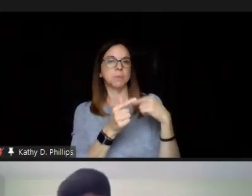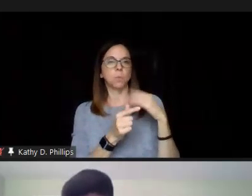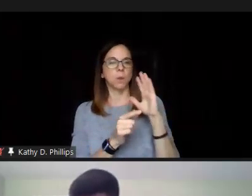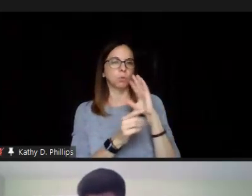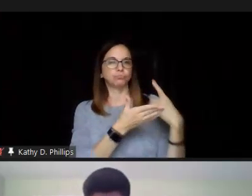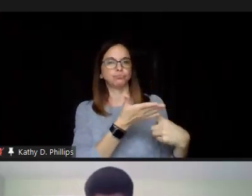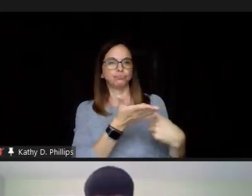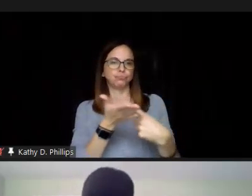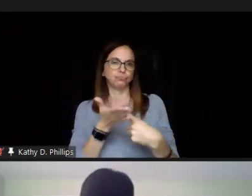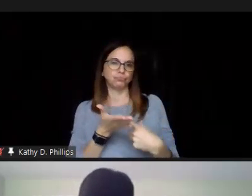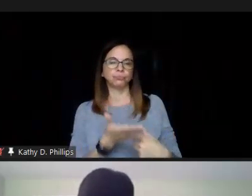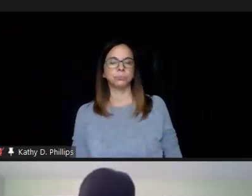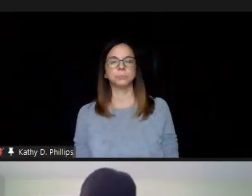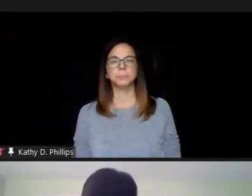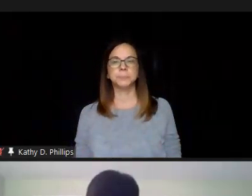together.